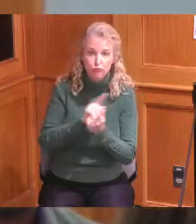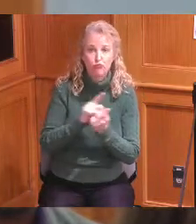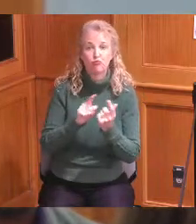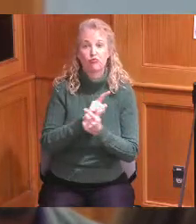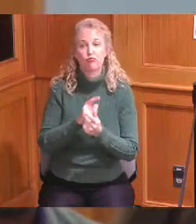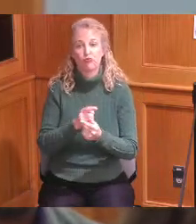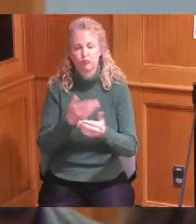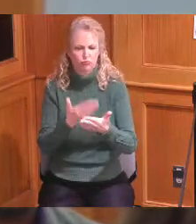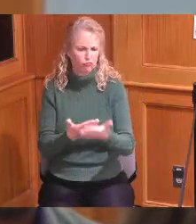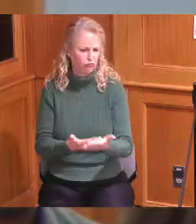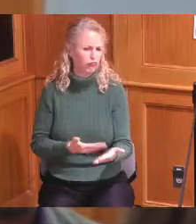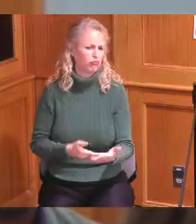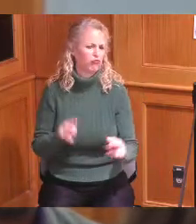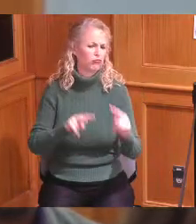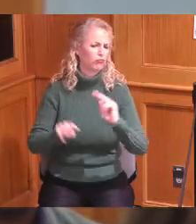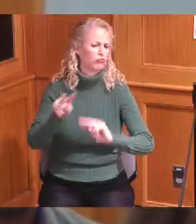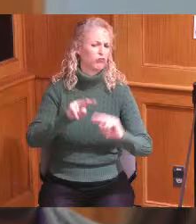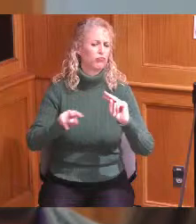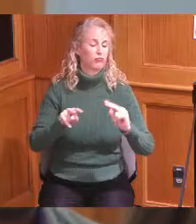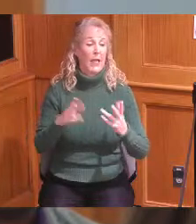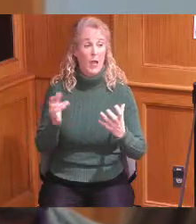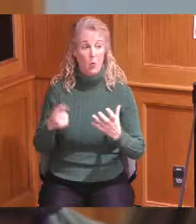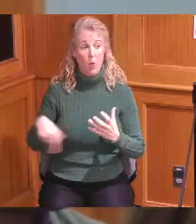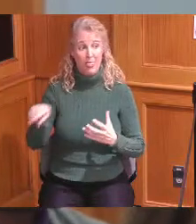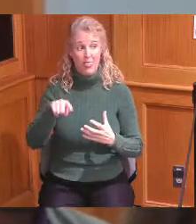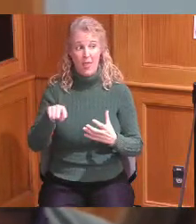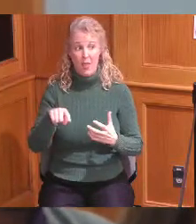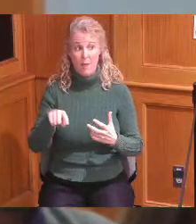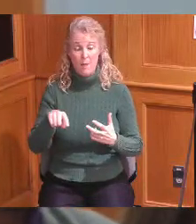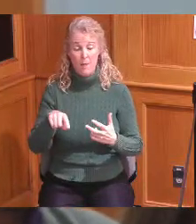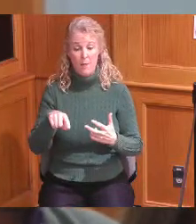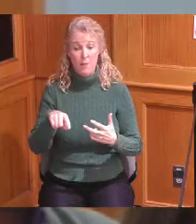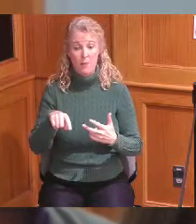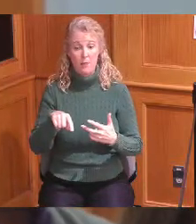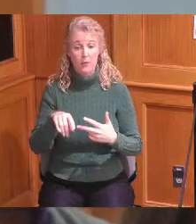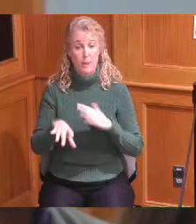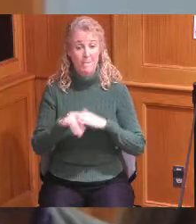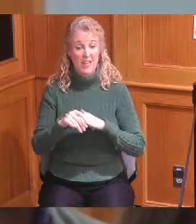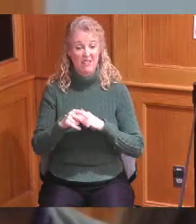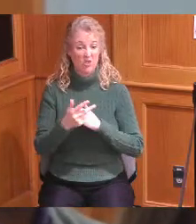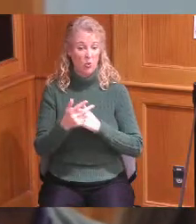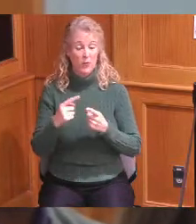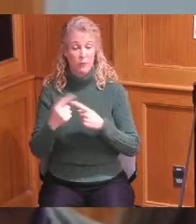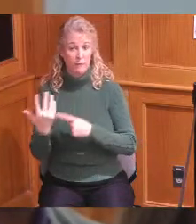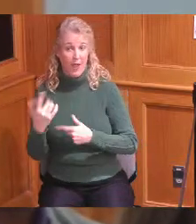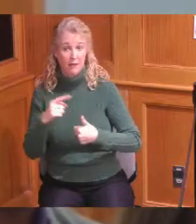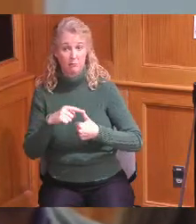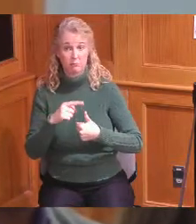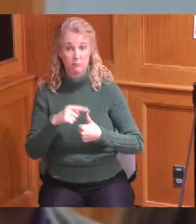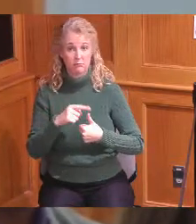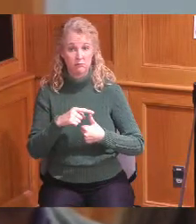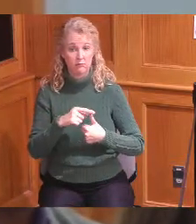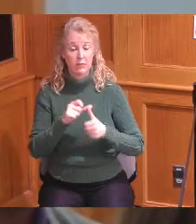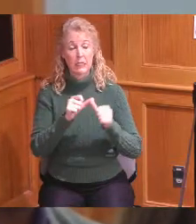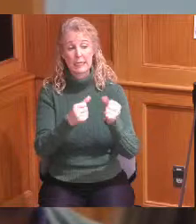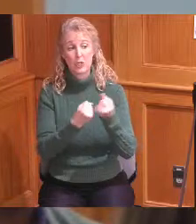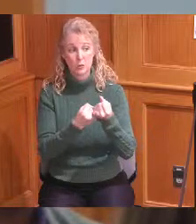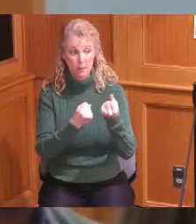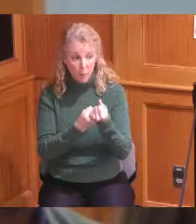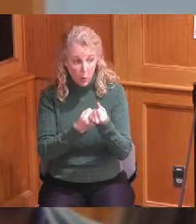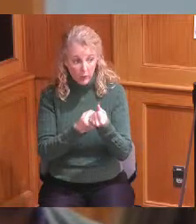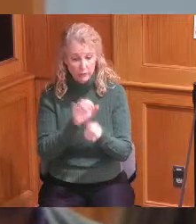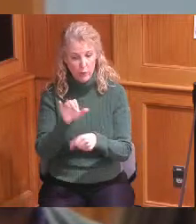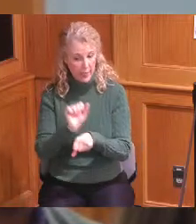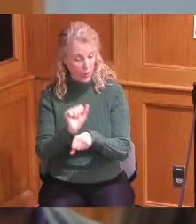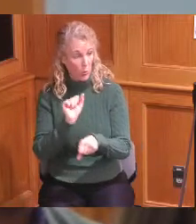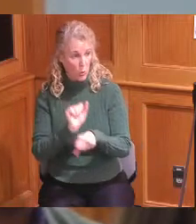and I want them to do 1 of 3 things with the ones they pick. either some continued support of what they're